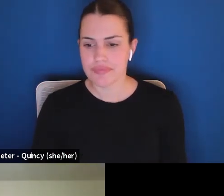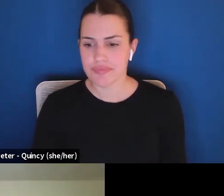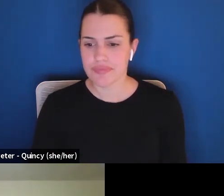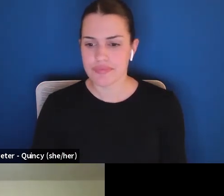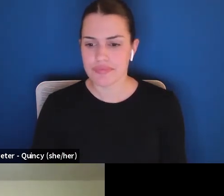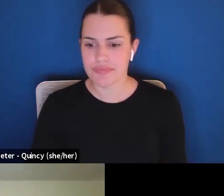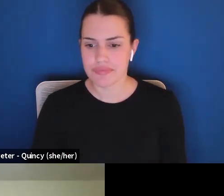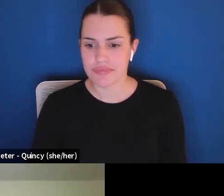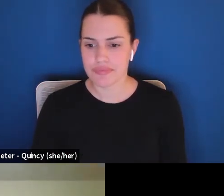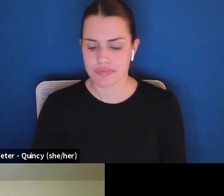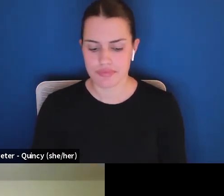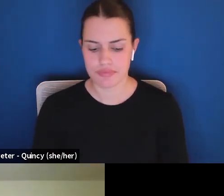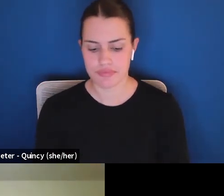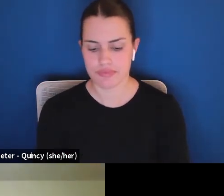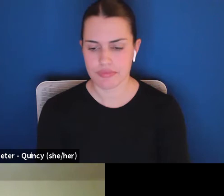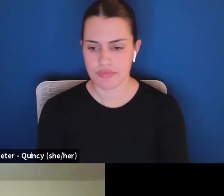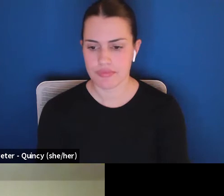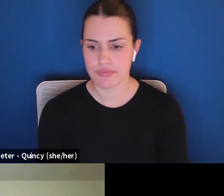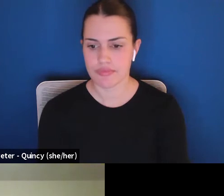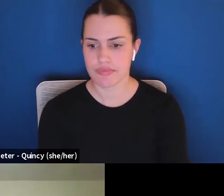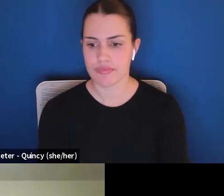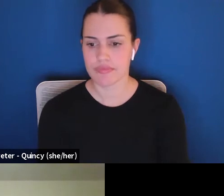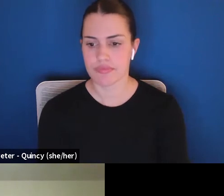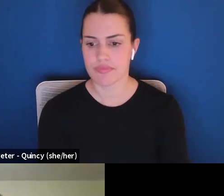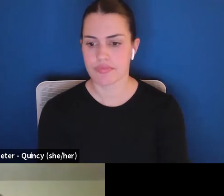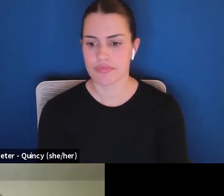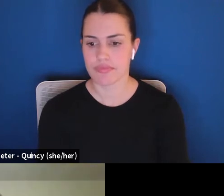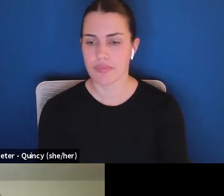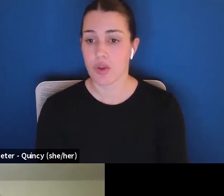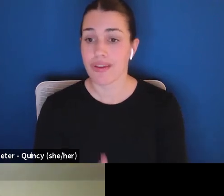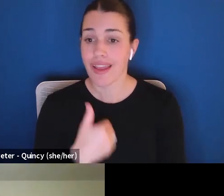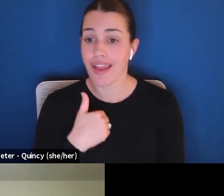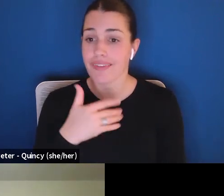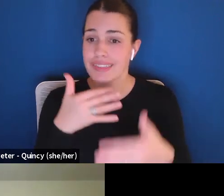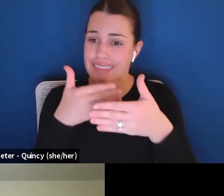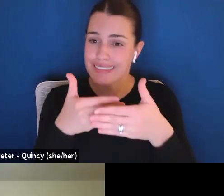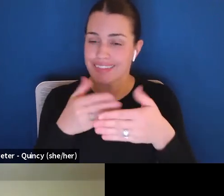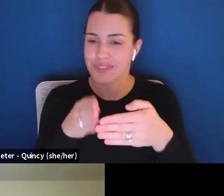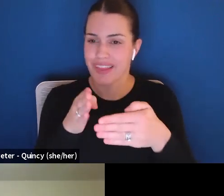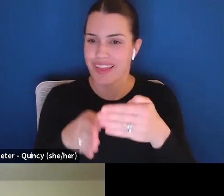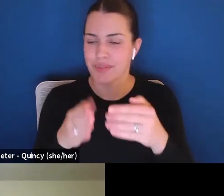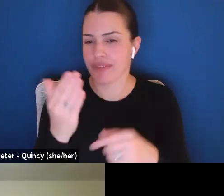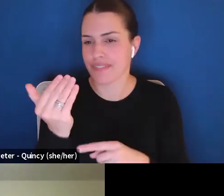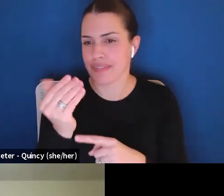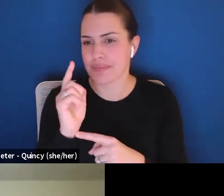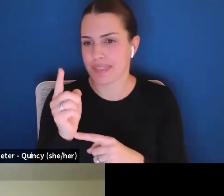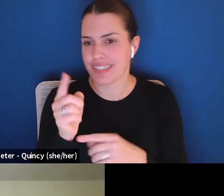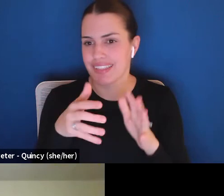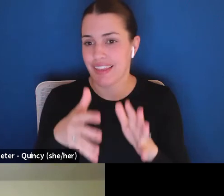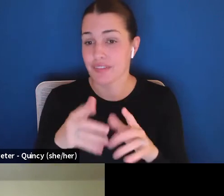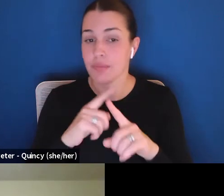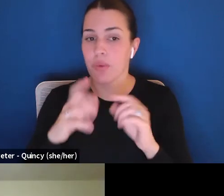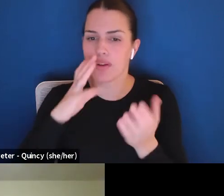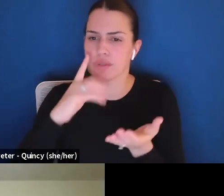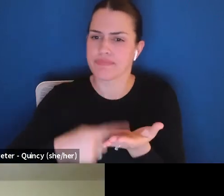We are getting closer to the end of our time here. We have about 15 minutes left, but we wanted to touch on creating a regular journaling practice because